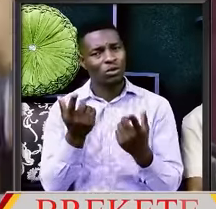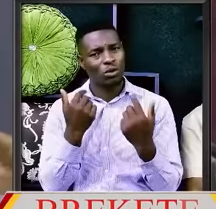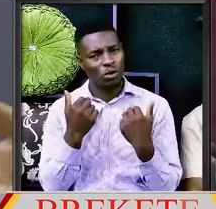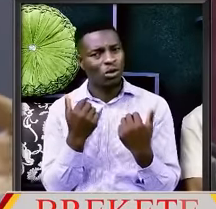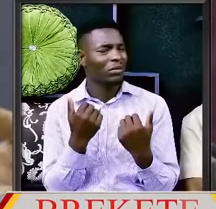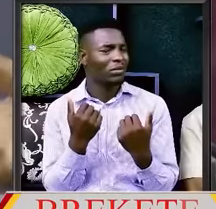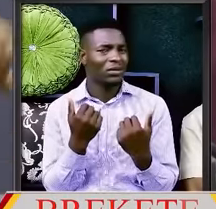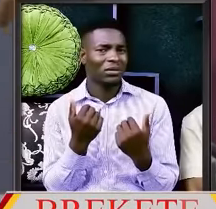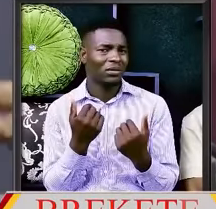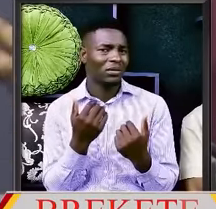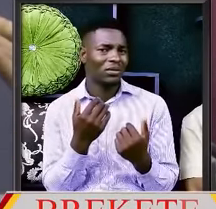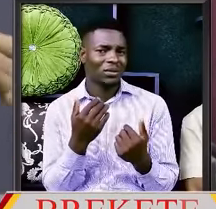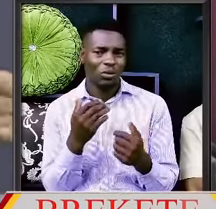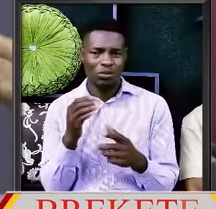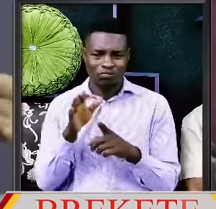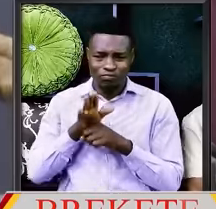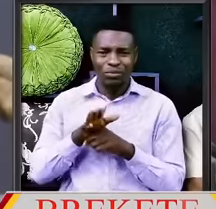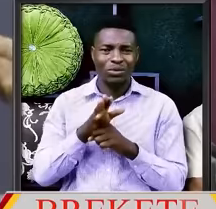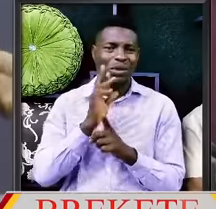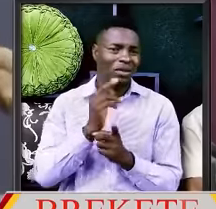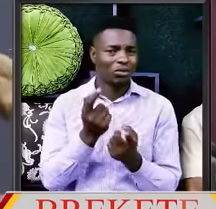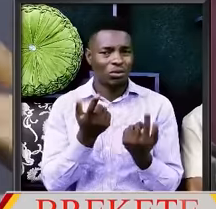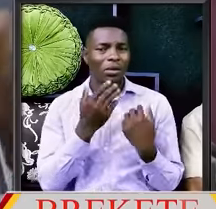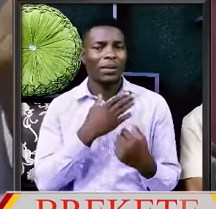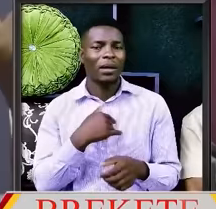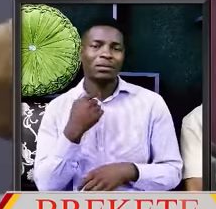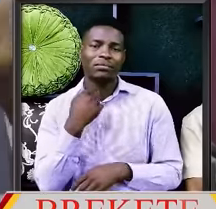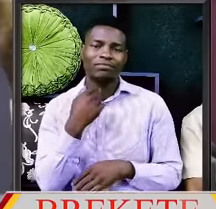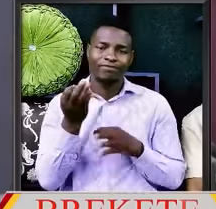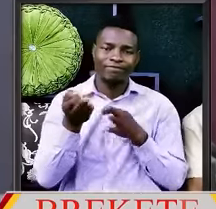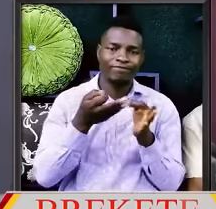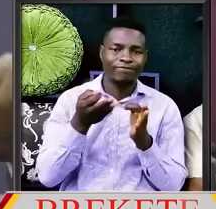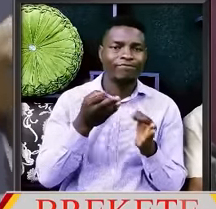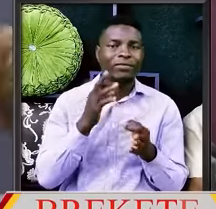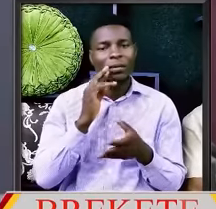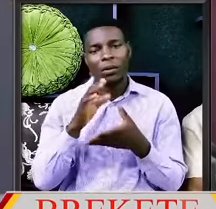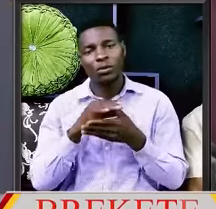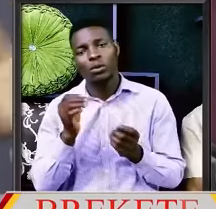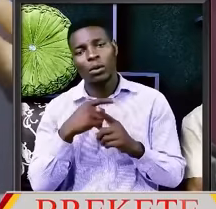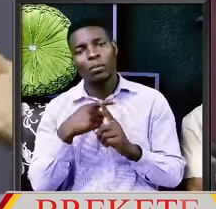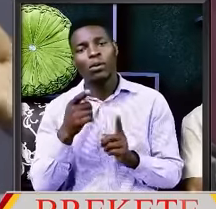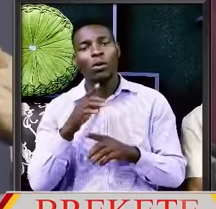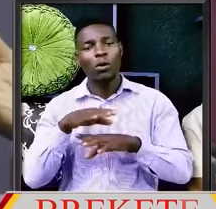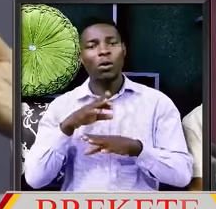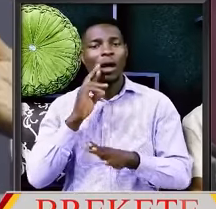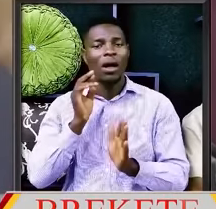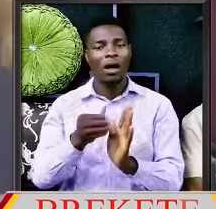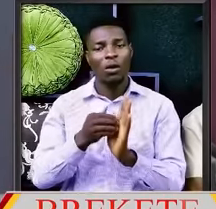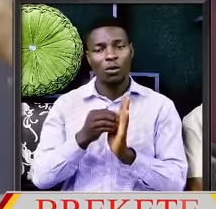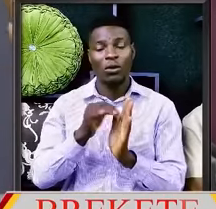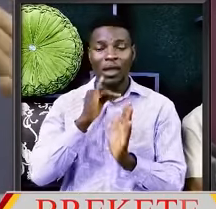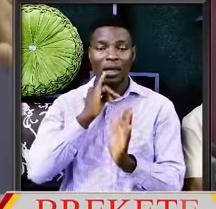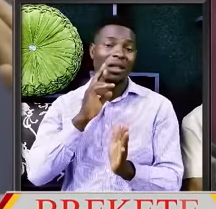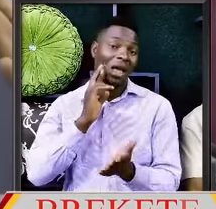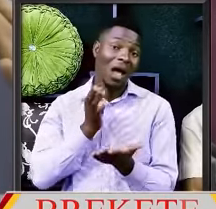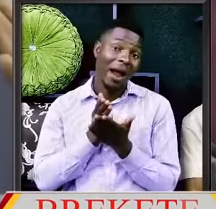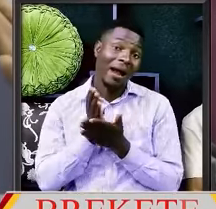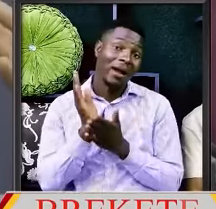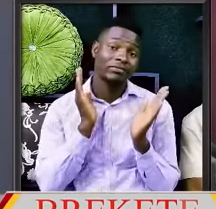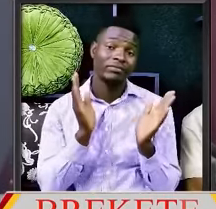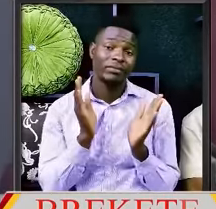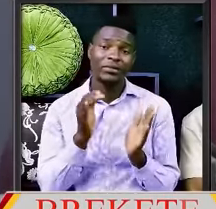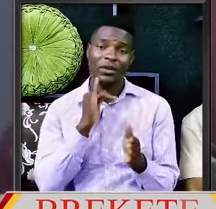we go they pressurize her, say make she talk her own side of the story. But if on her own, then her right, now her right it